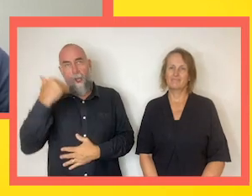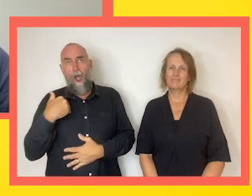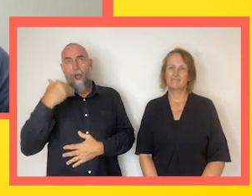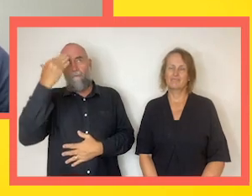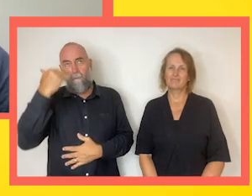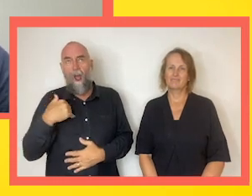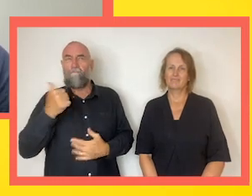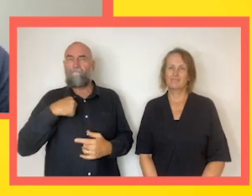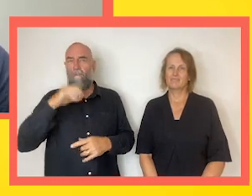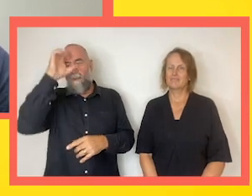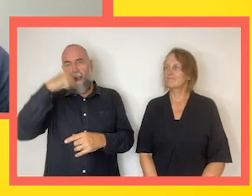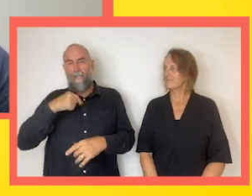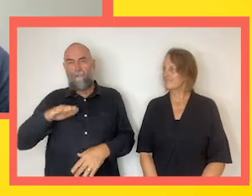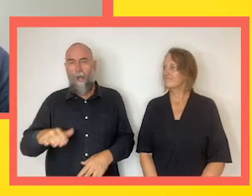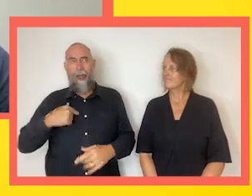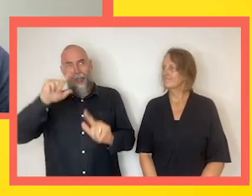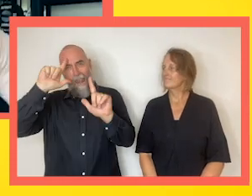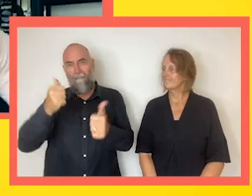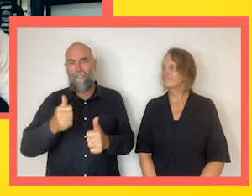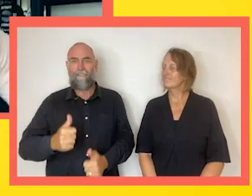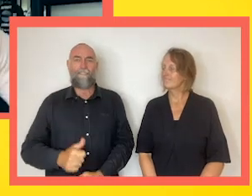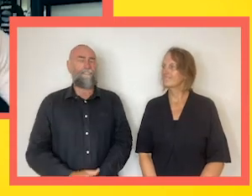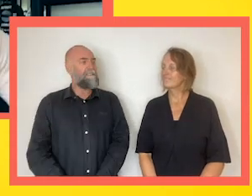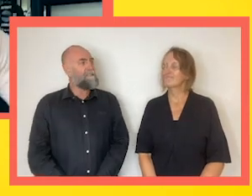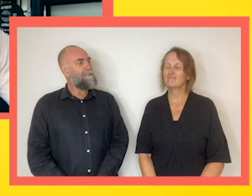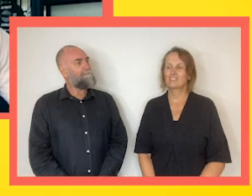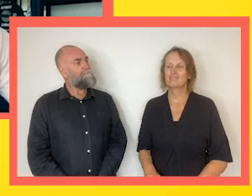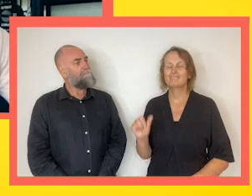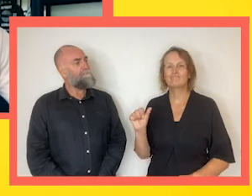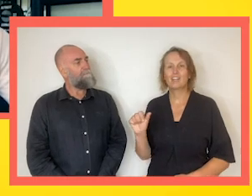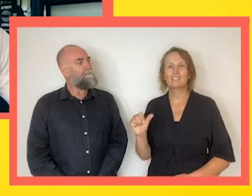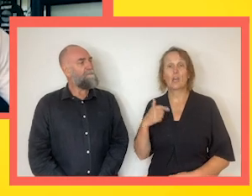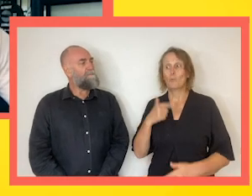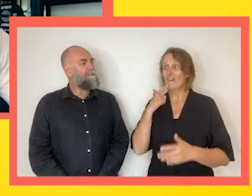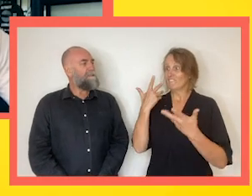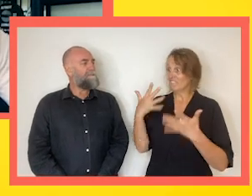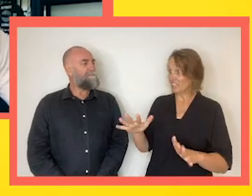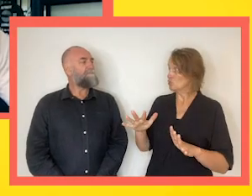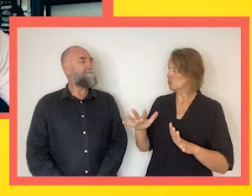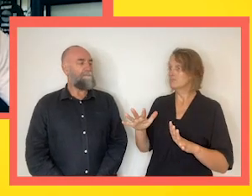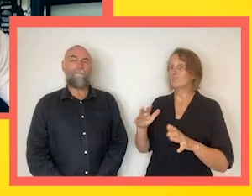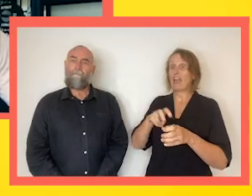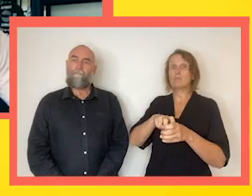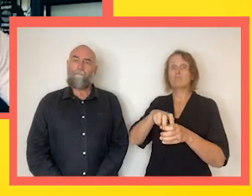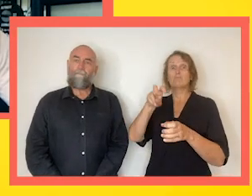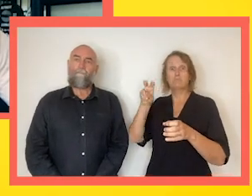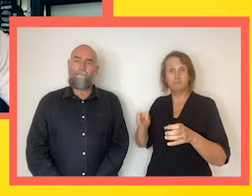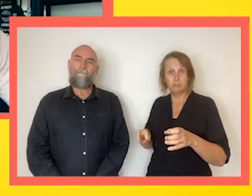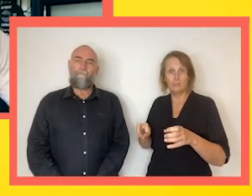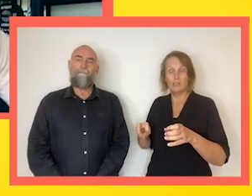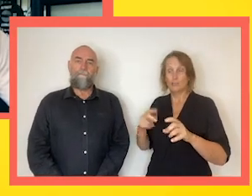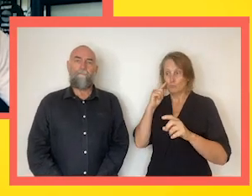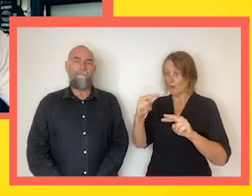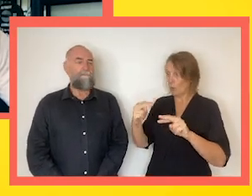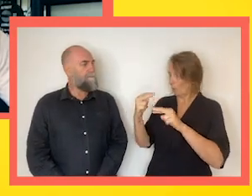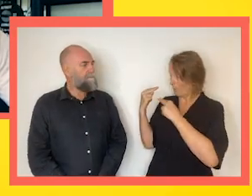day I first saw and loved wheelchair racing. I think it's also, you want to look back once you finish your career and know that you've given it your